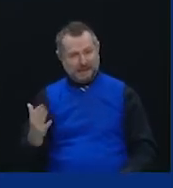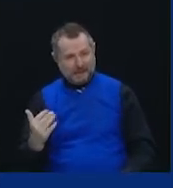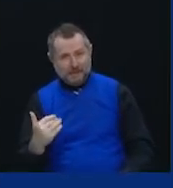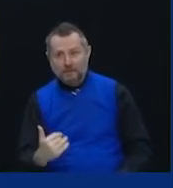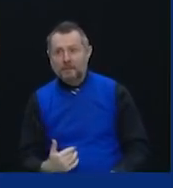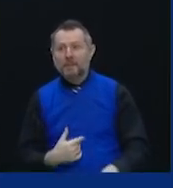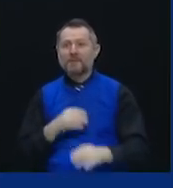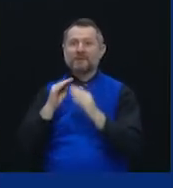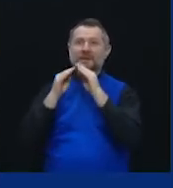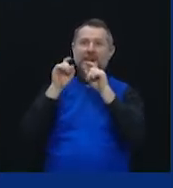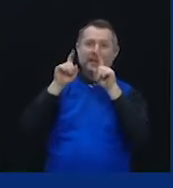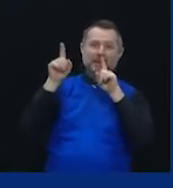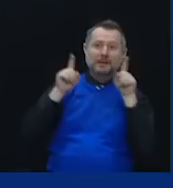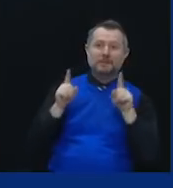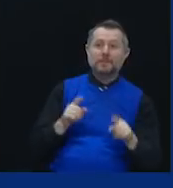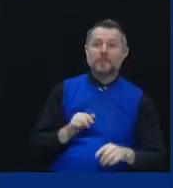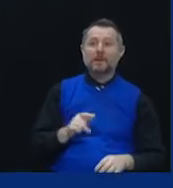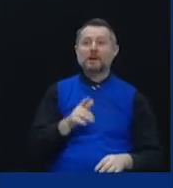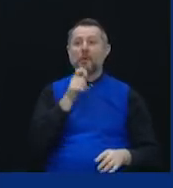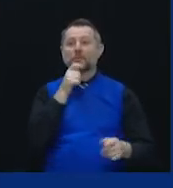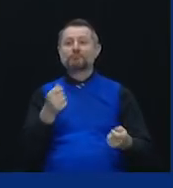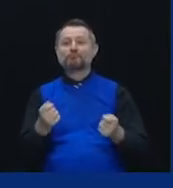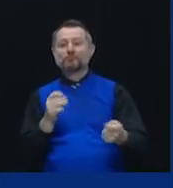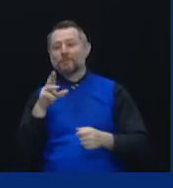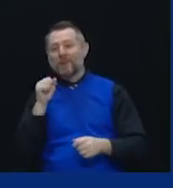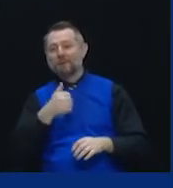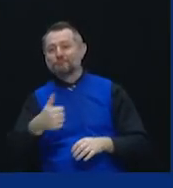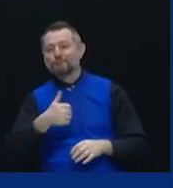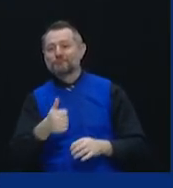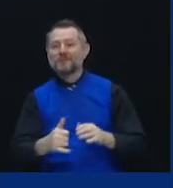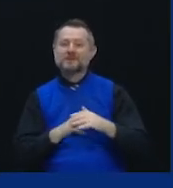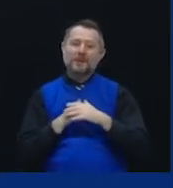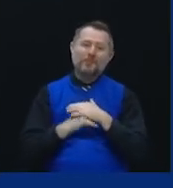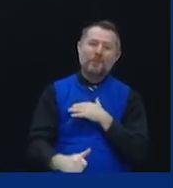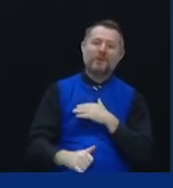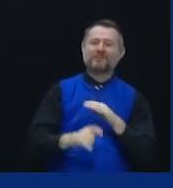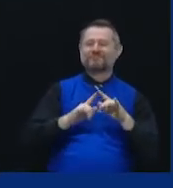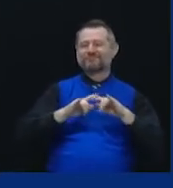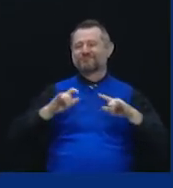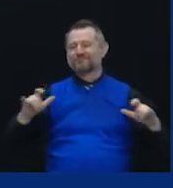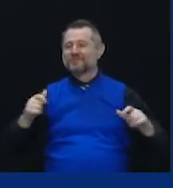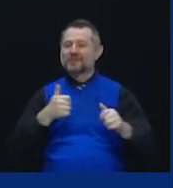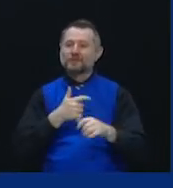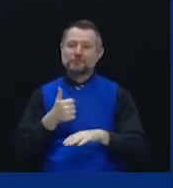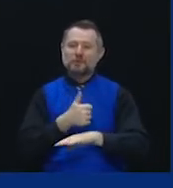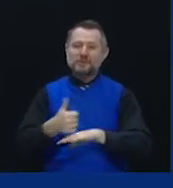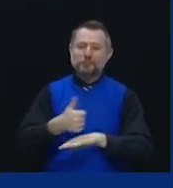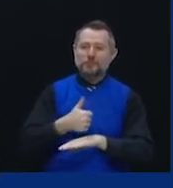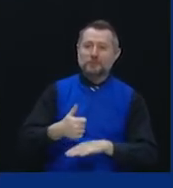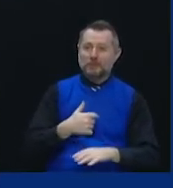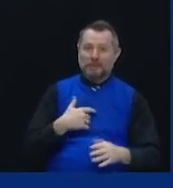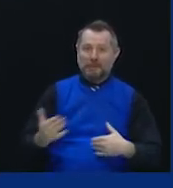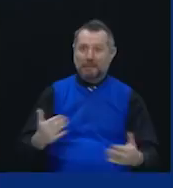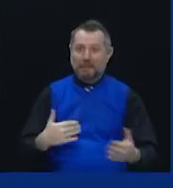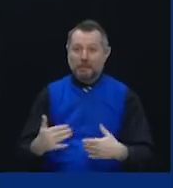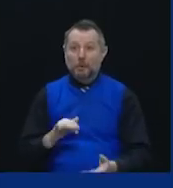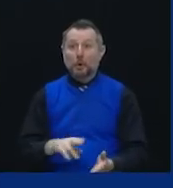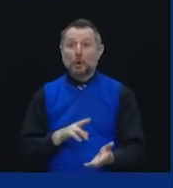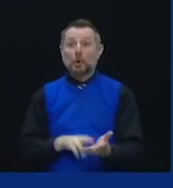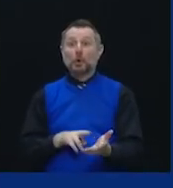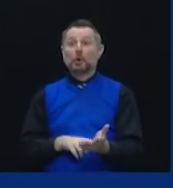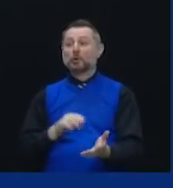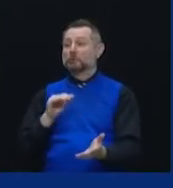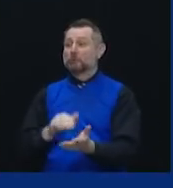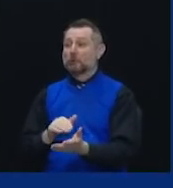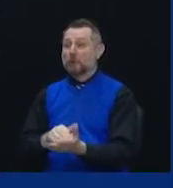things. Not you, transit worker, we need you to come operating the subways and the buses so the nurses and doctors can